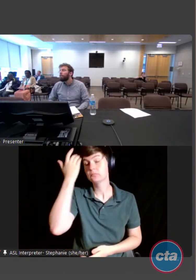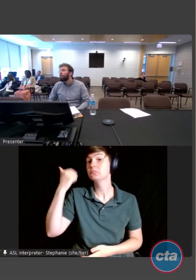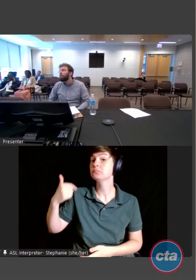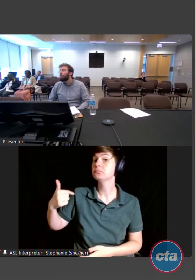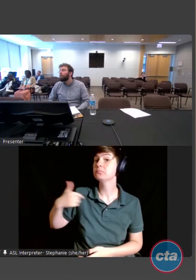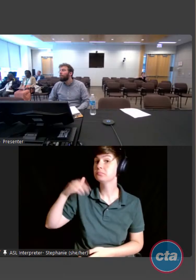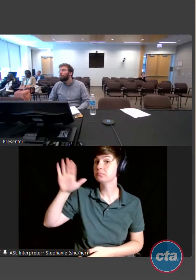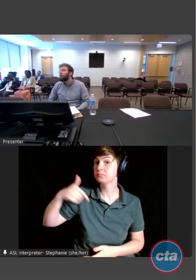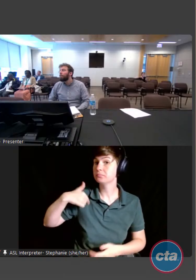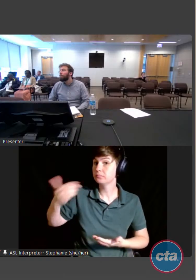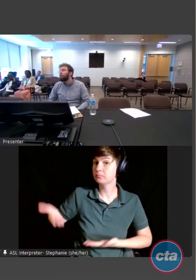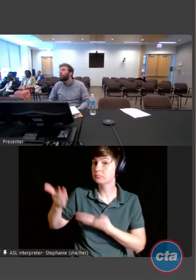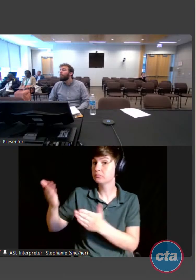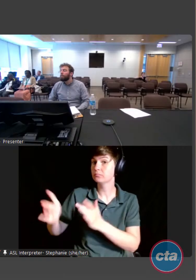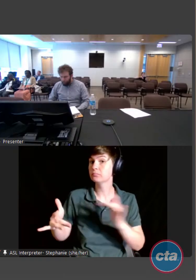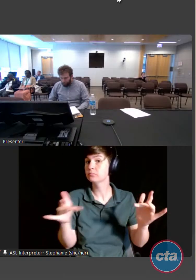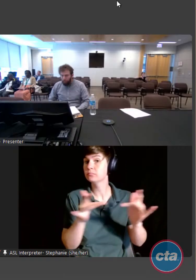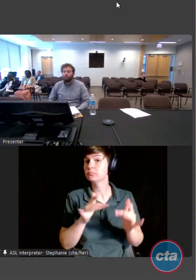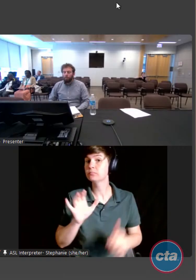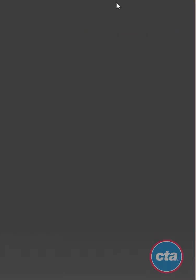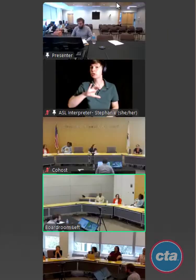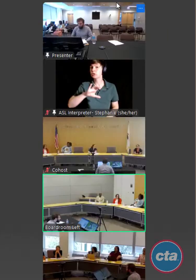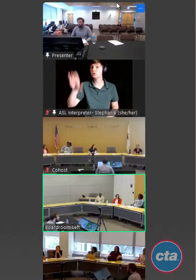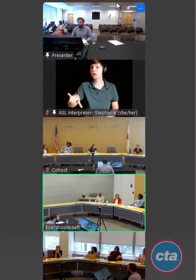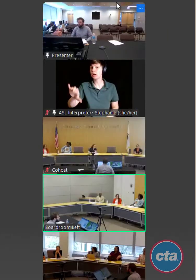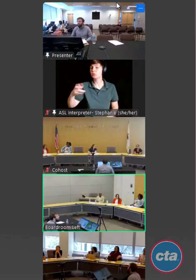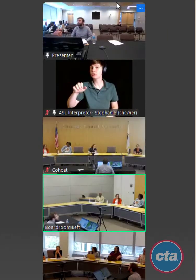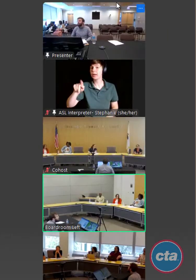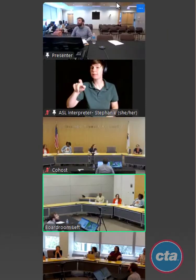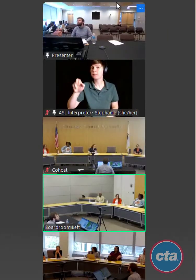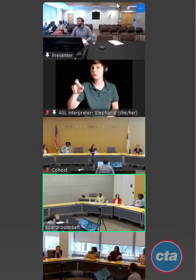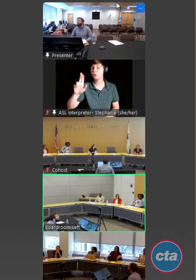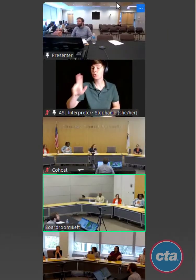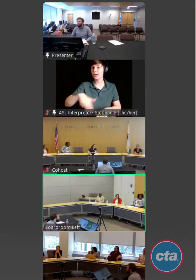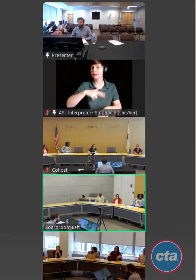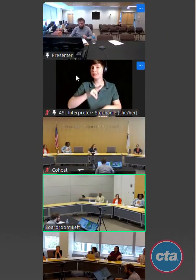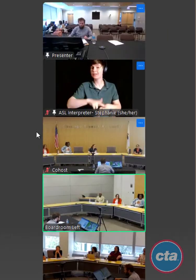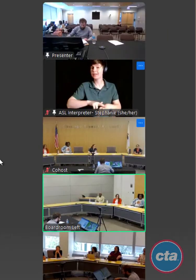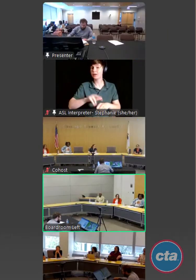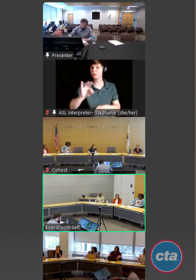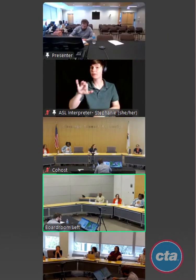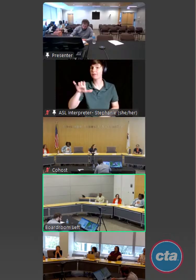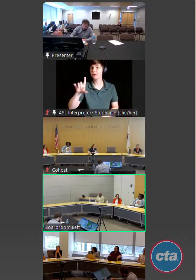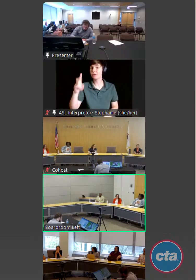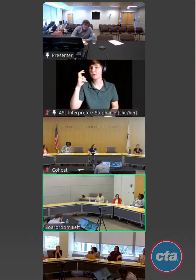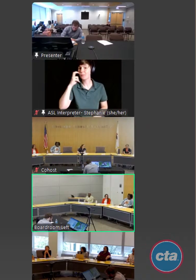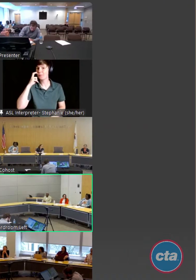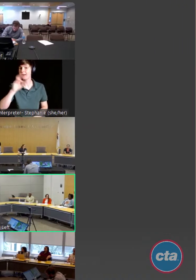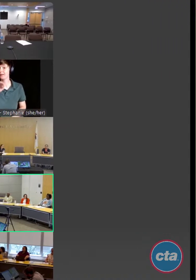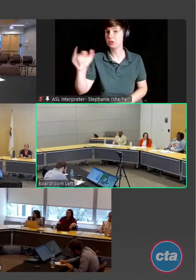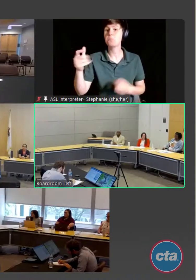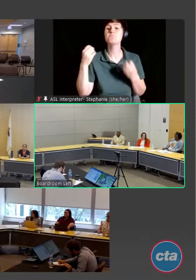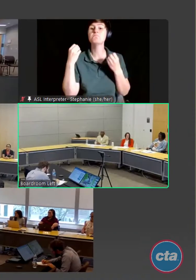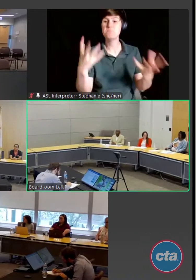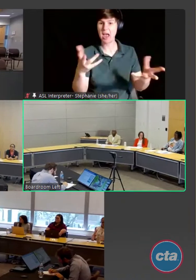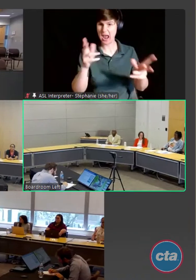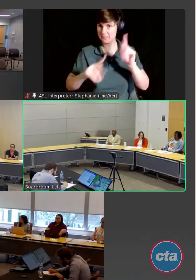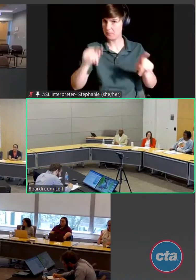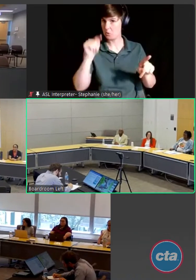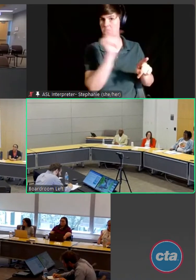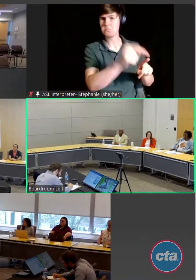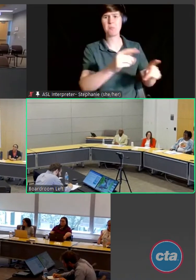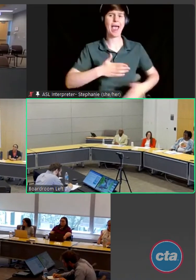to reach out to the Chicago chapter of the National Federation of the Blind of Illinois, because they have plenty of people who would be more than happy to give